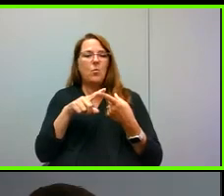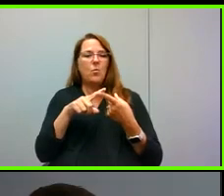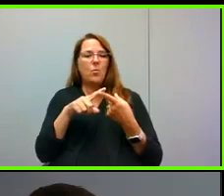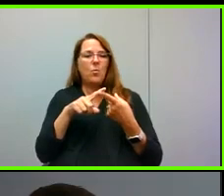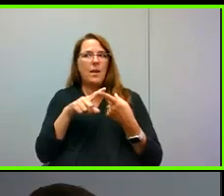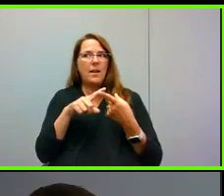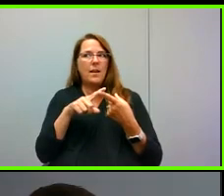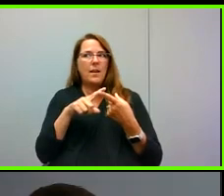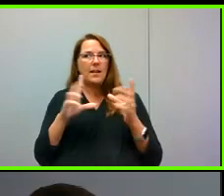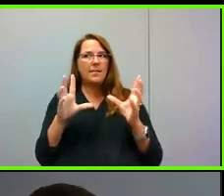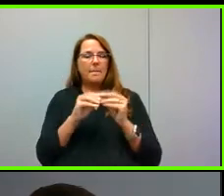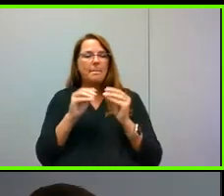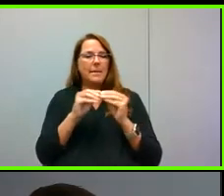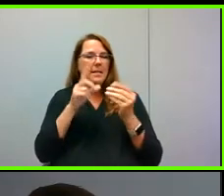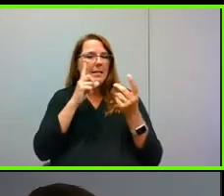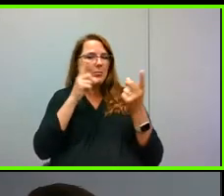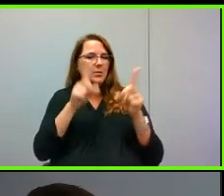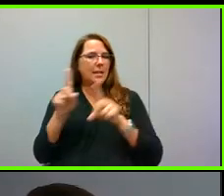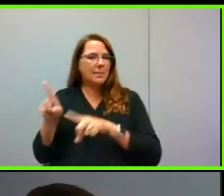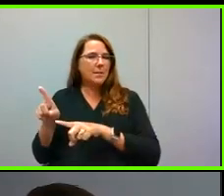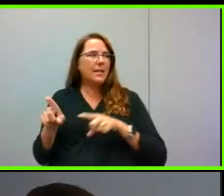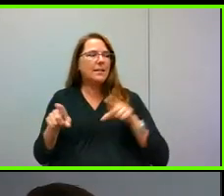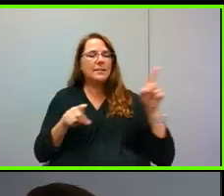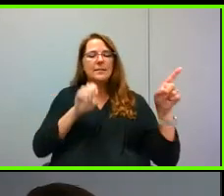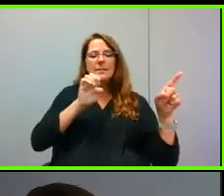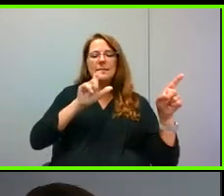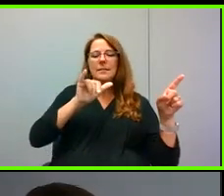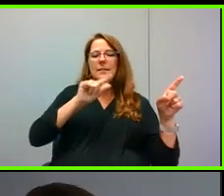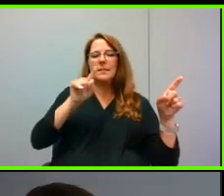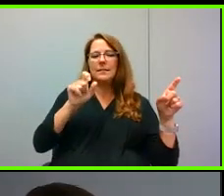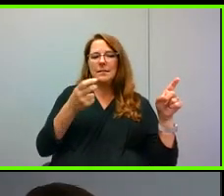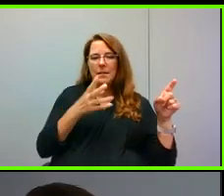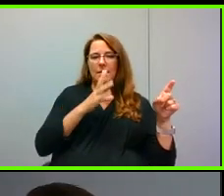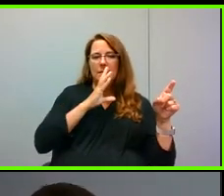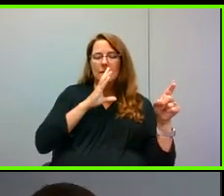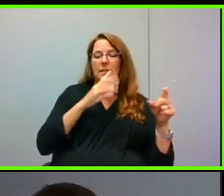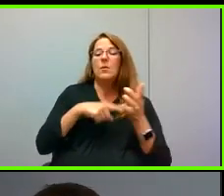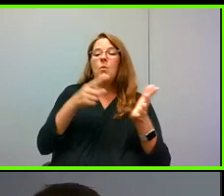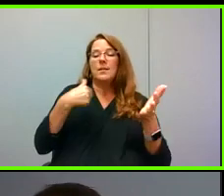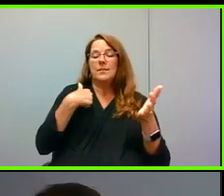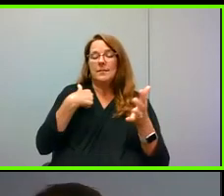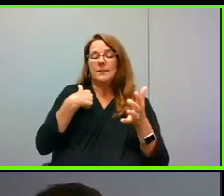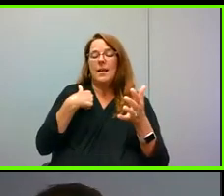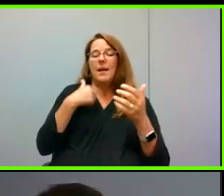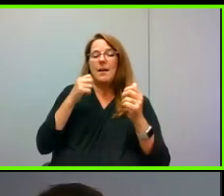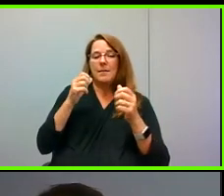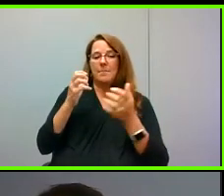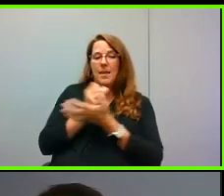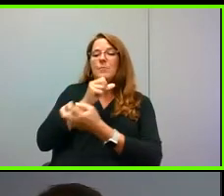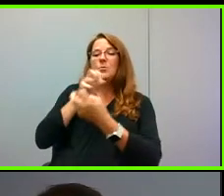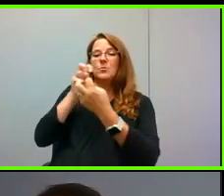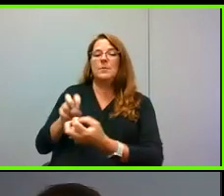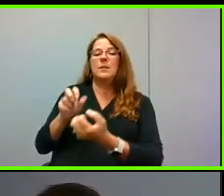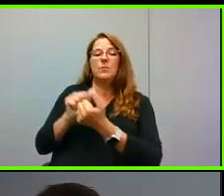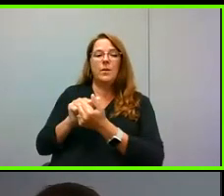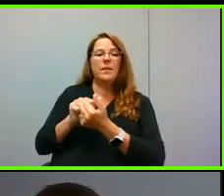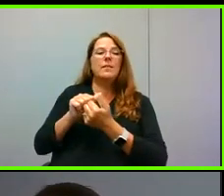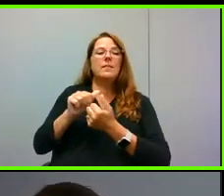the meetings will take place? Oh, yes, once I'm able to get with the DBBI